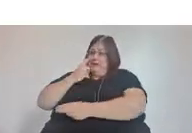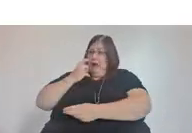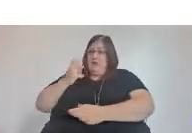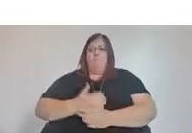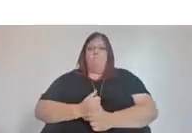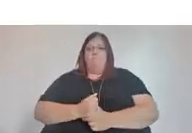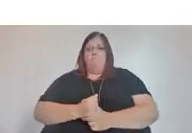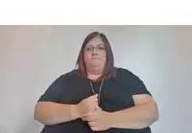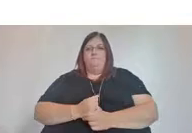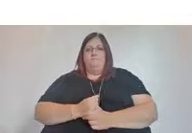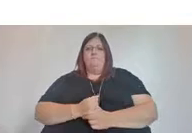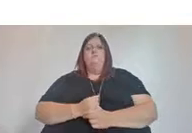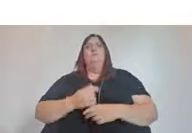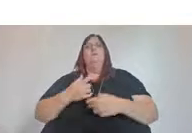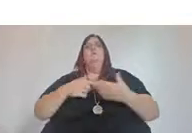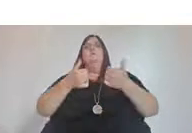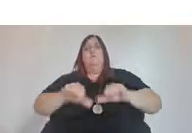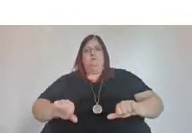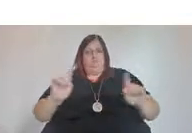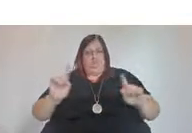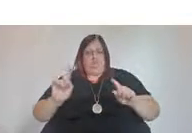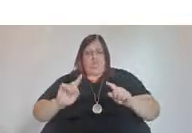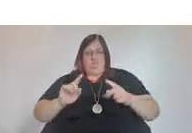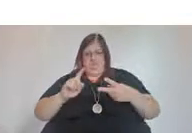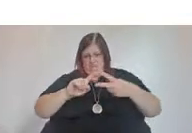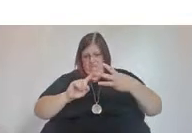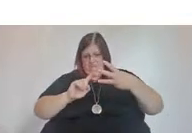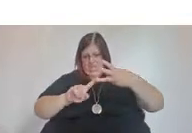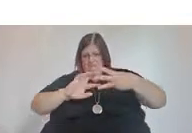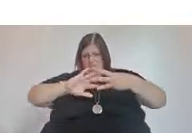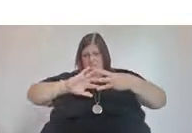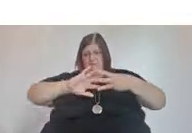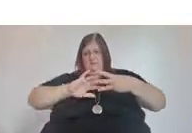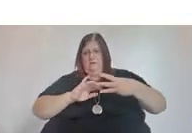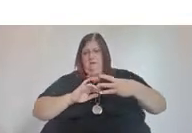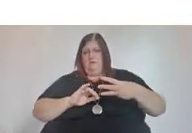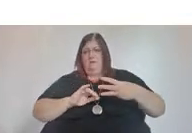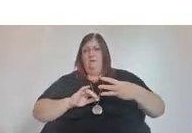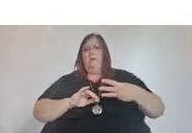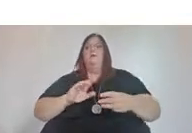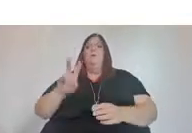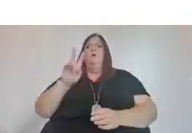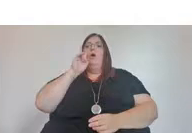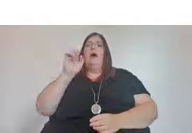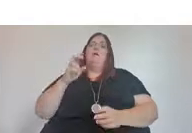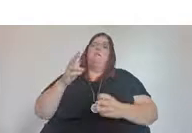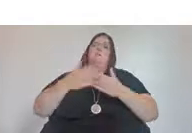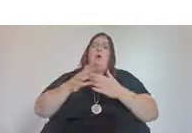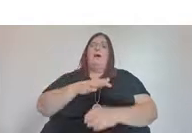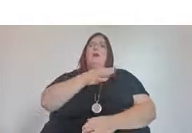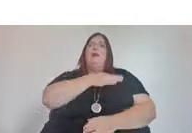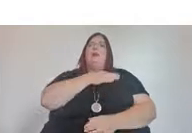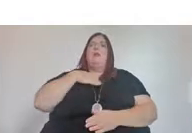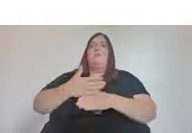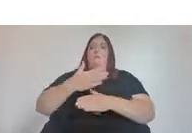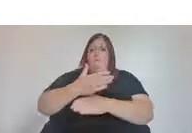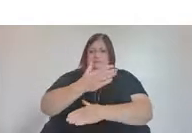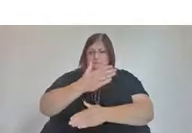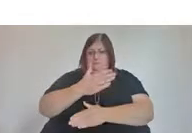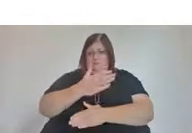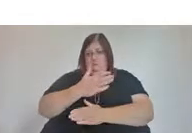The solution then is one which is very much focused on clinical performance and putting the clinician at the front